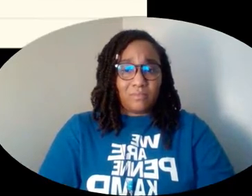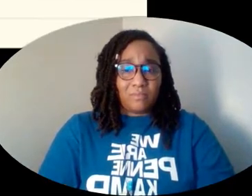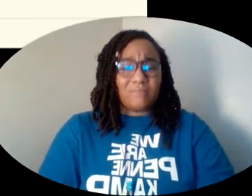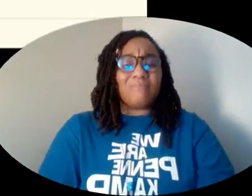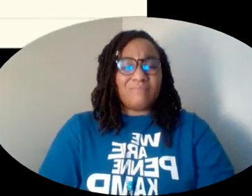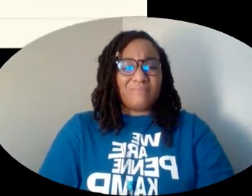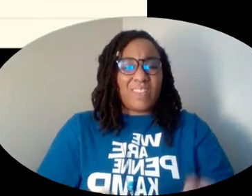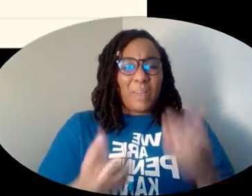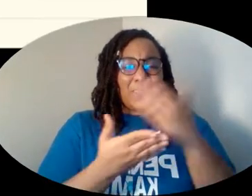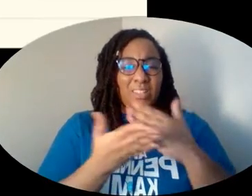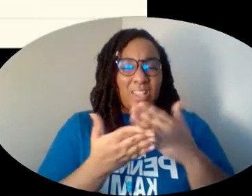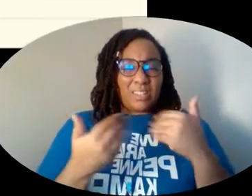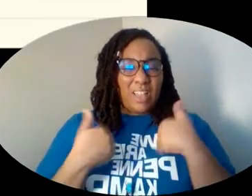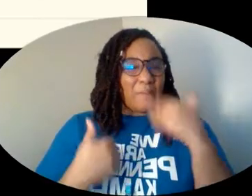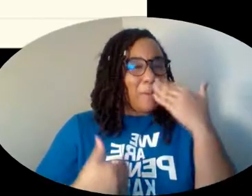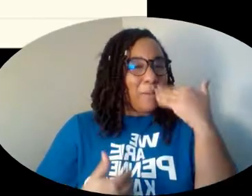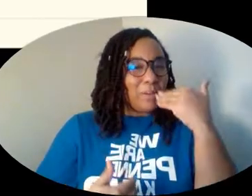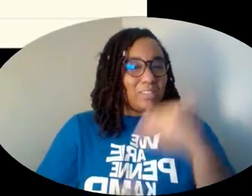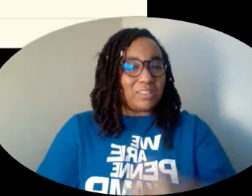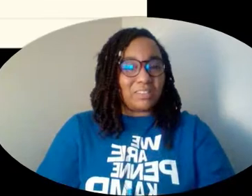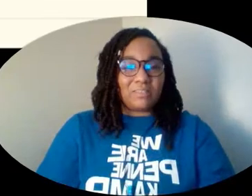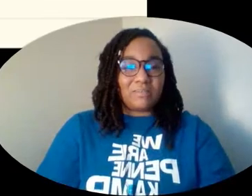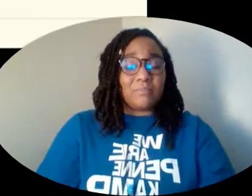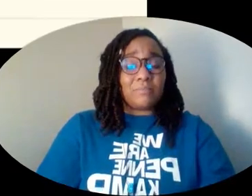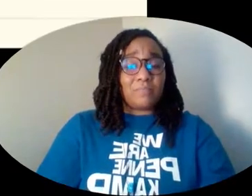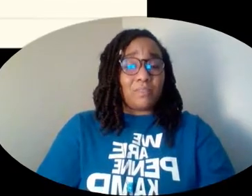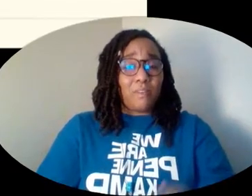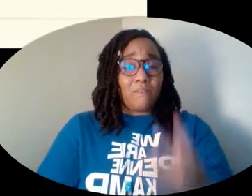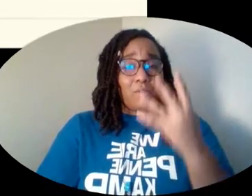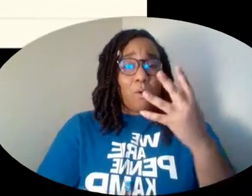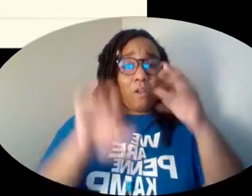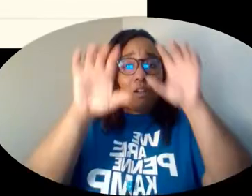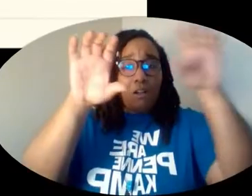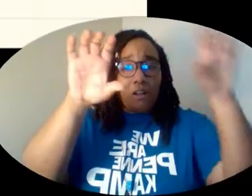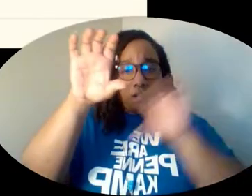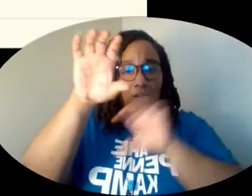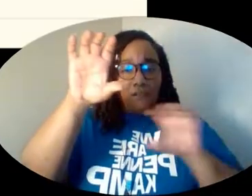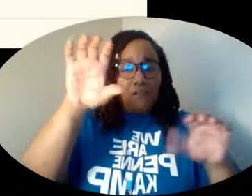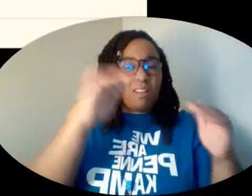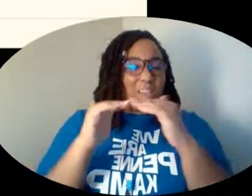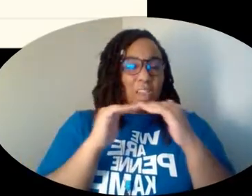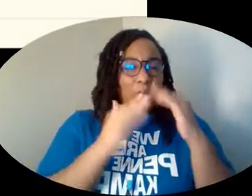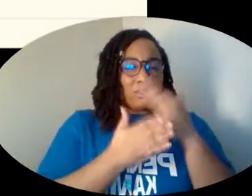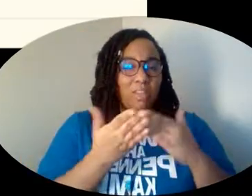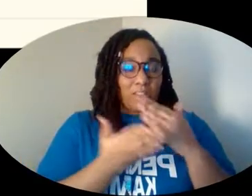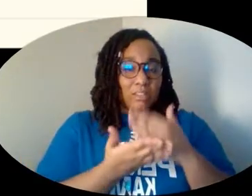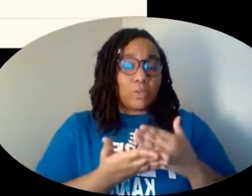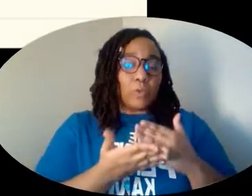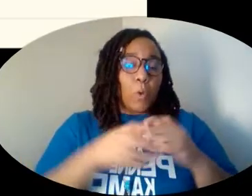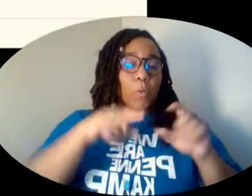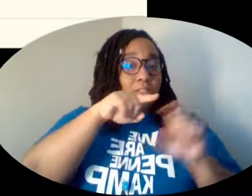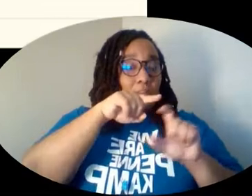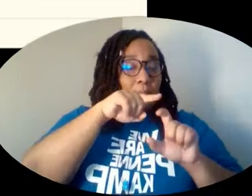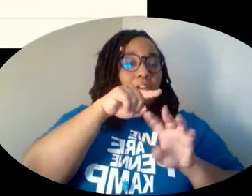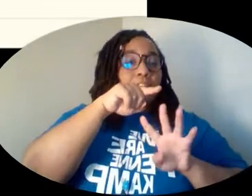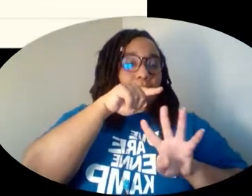How many slices have peppers? There are four equal slices. So the